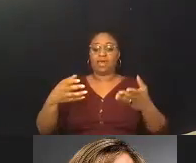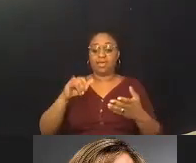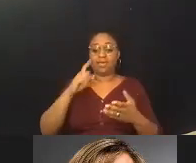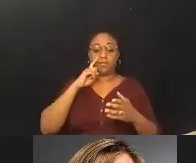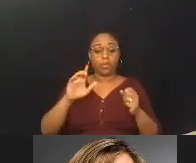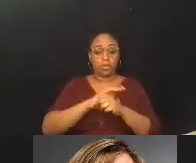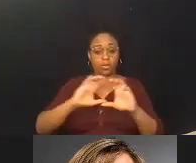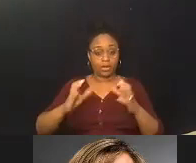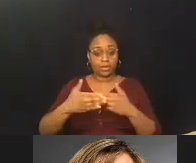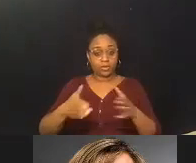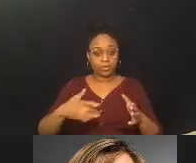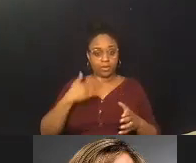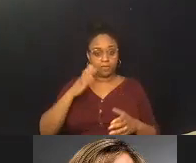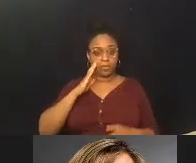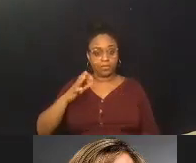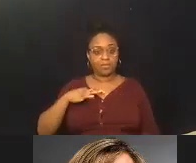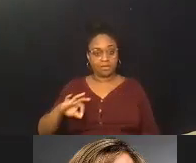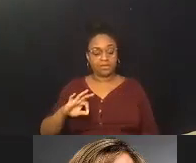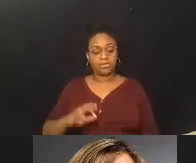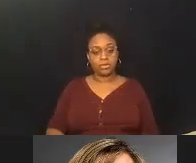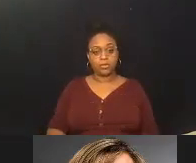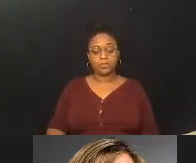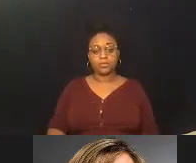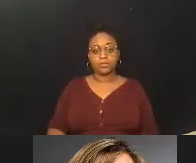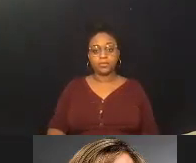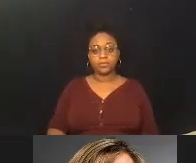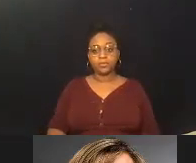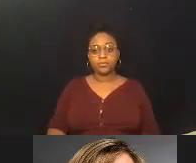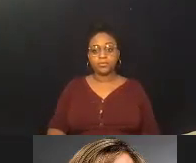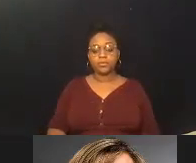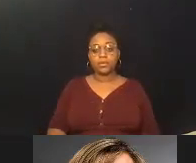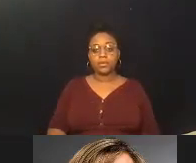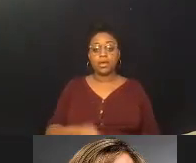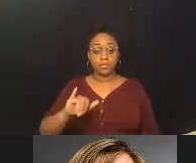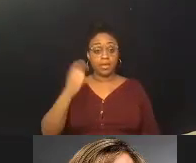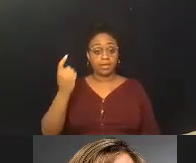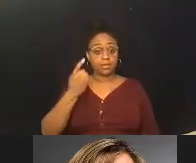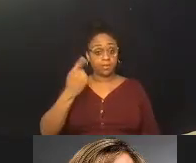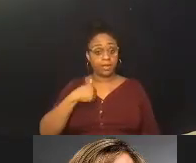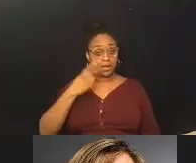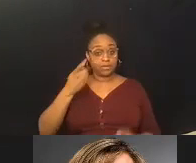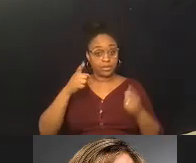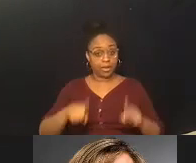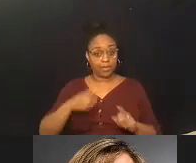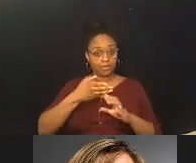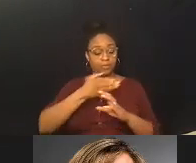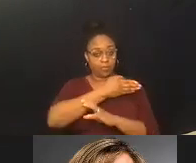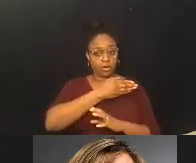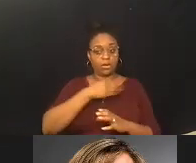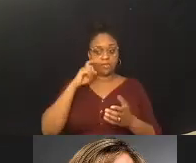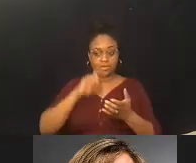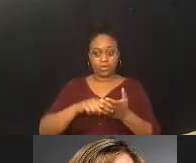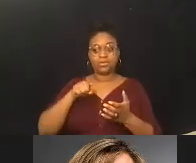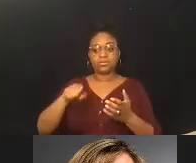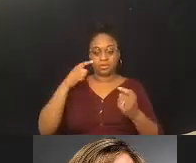be beneficial, I believe. And it is something I've seen before and it has worked. And I feel like